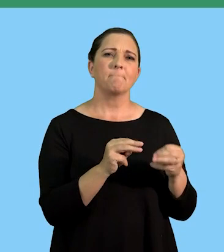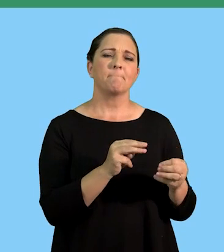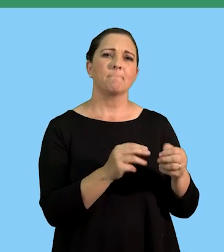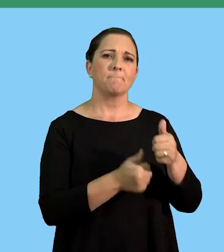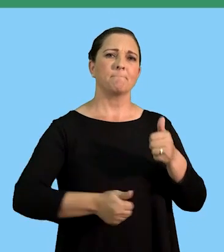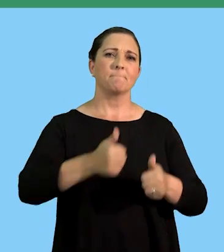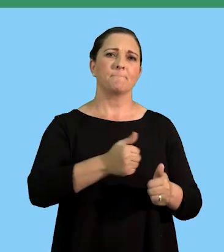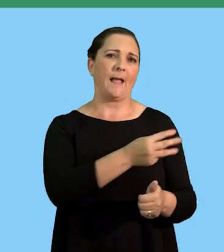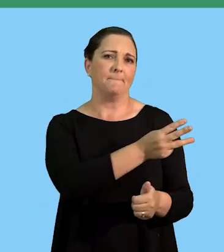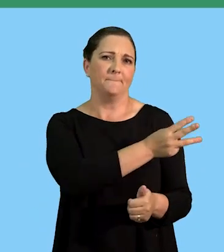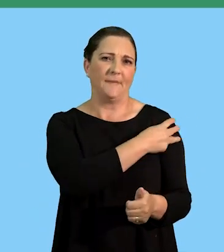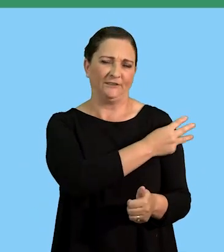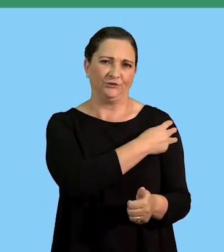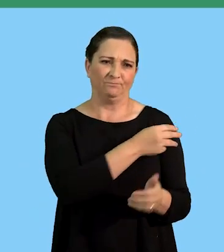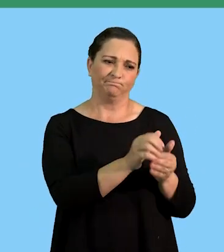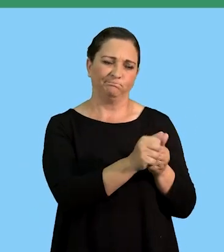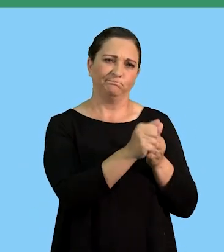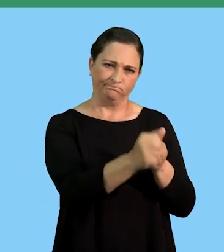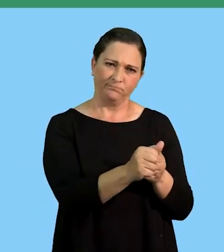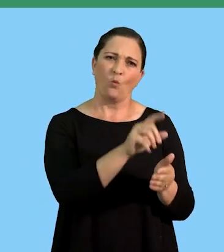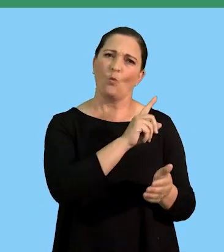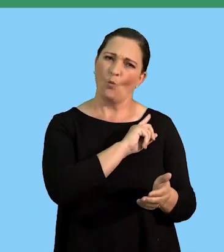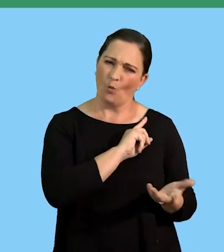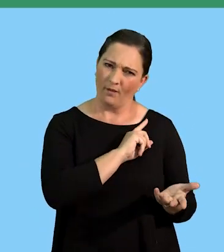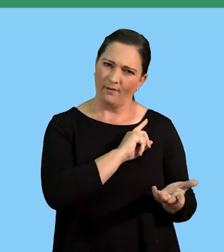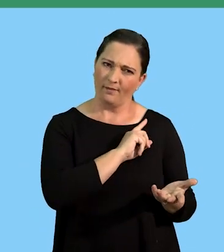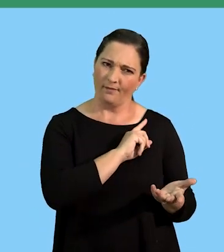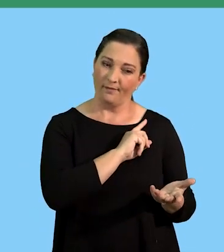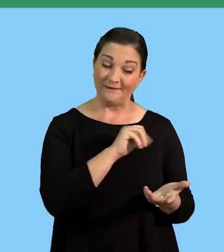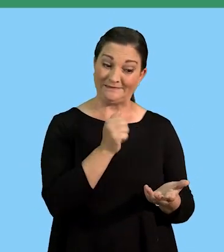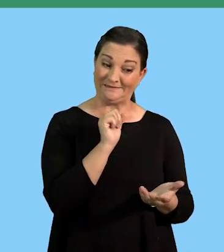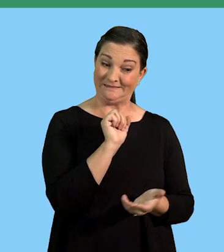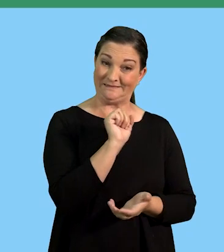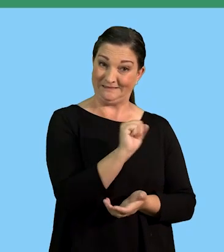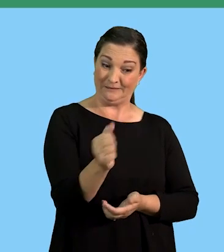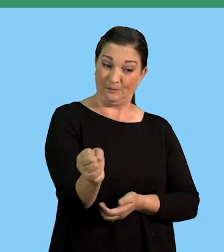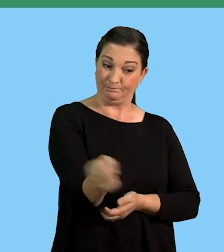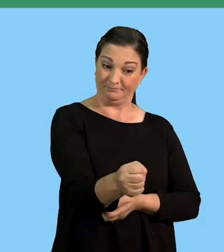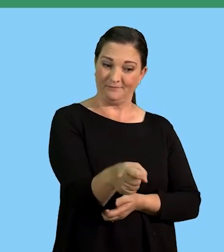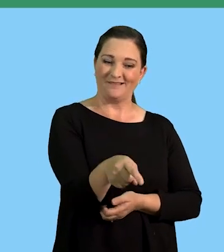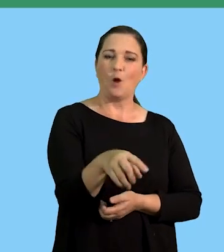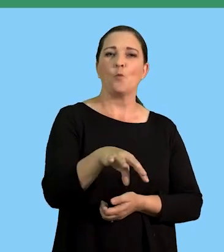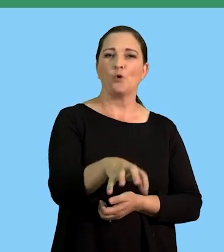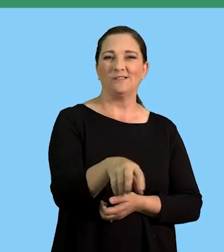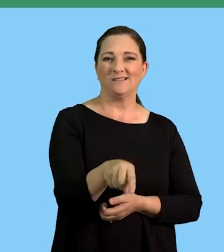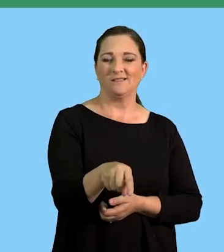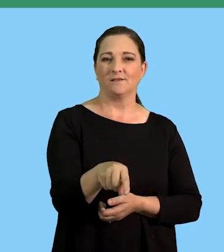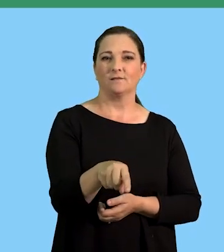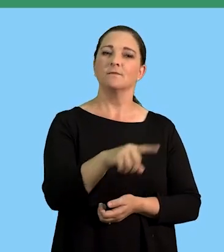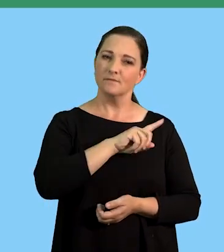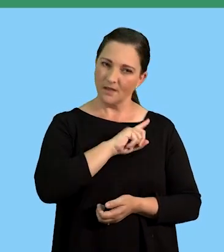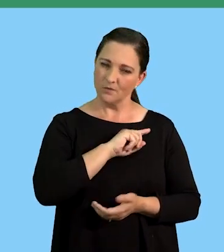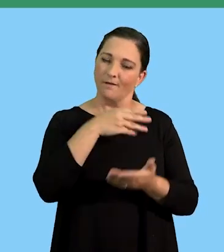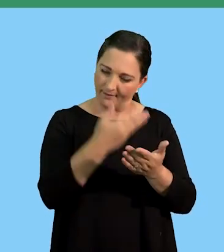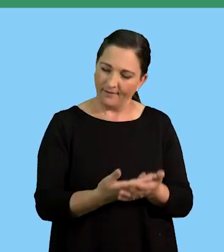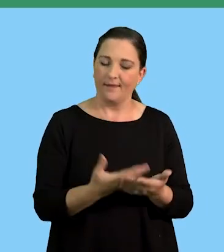a manager because of the following. A person would become a manager because of the position in which he or she